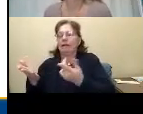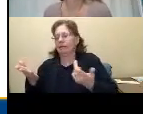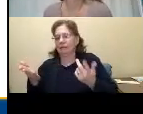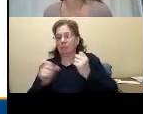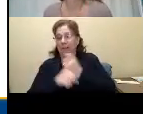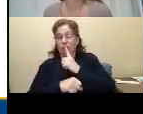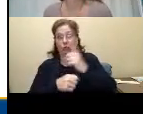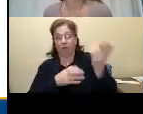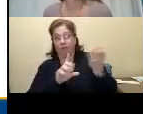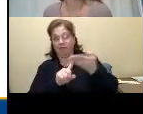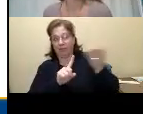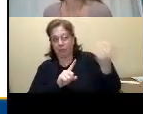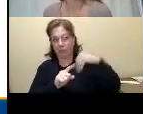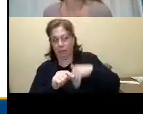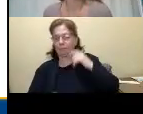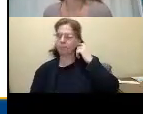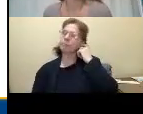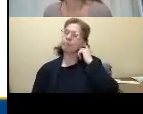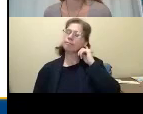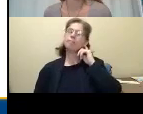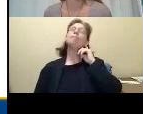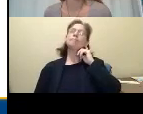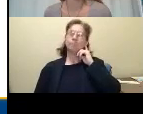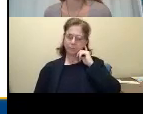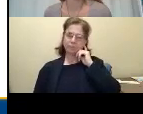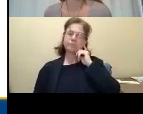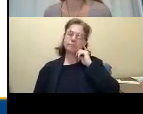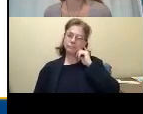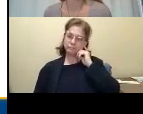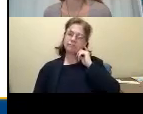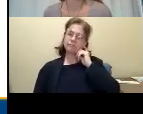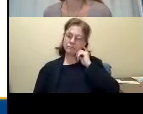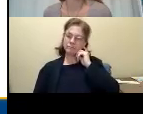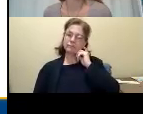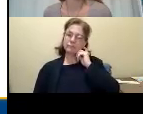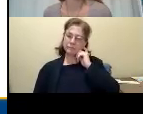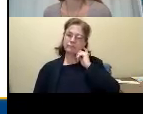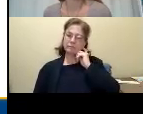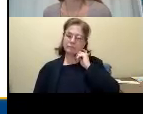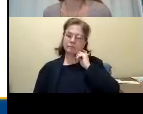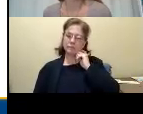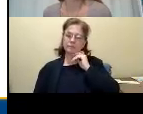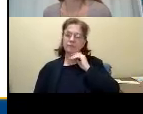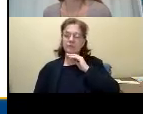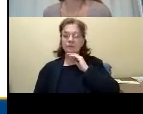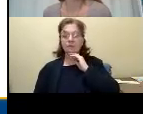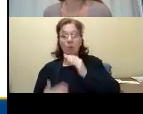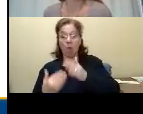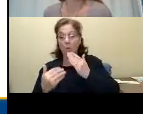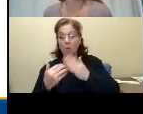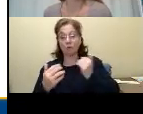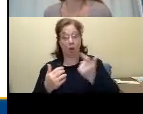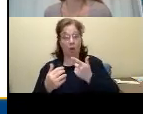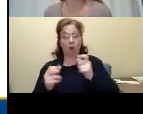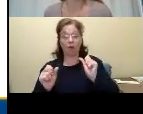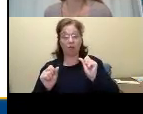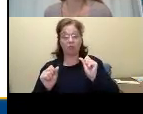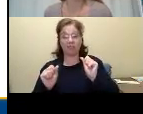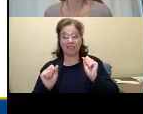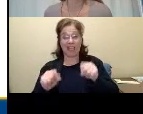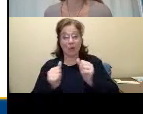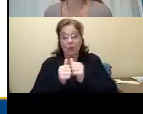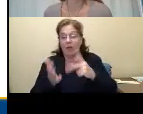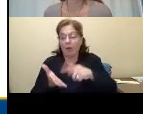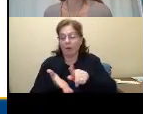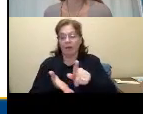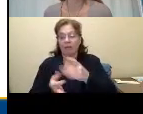I'm going to go back to the fact that this is basically, this is free to almost everybody. It is